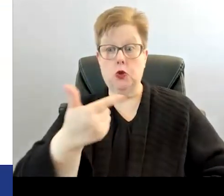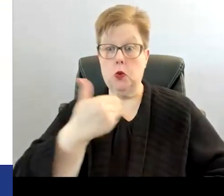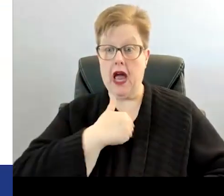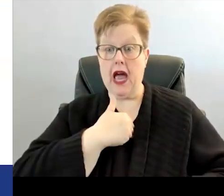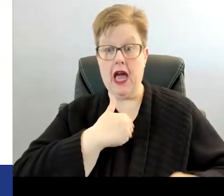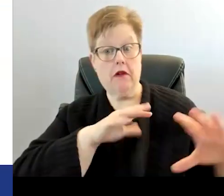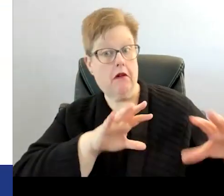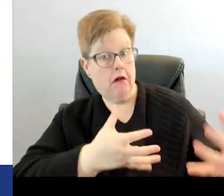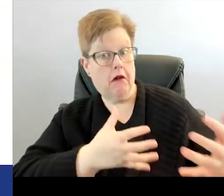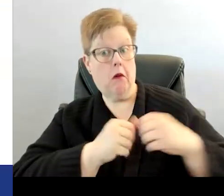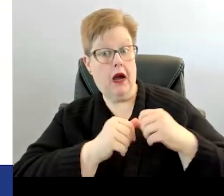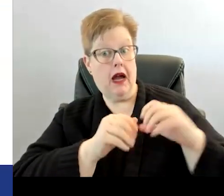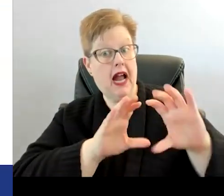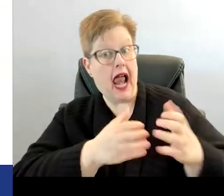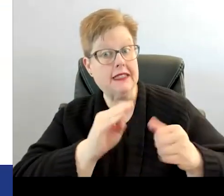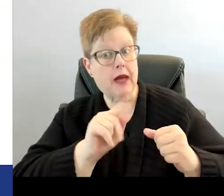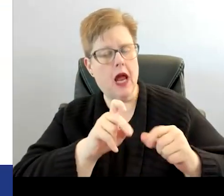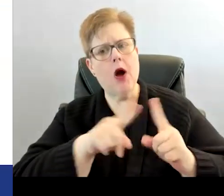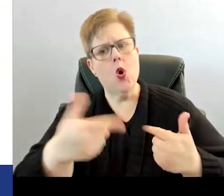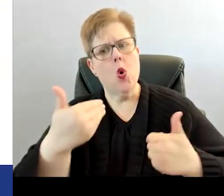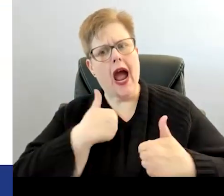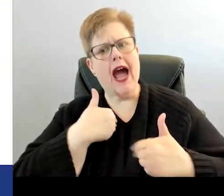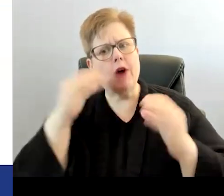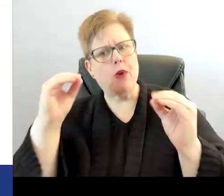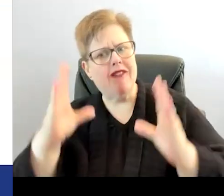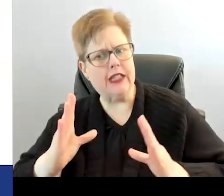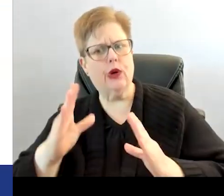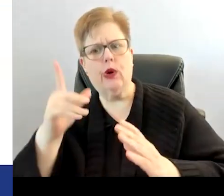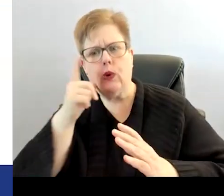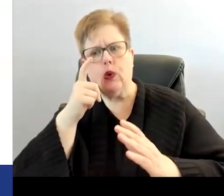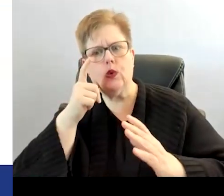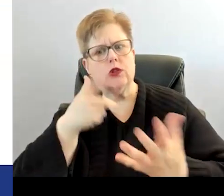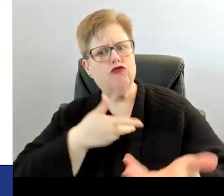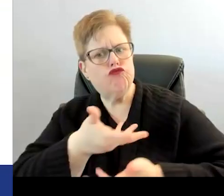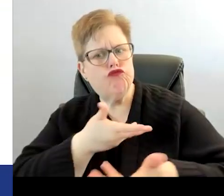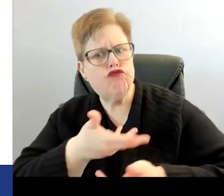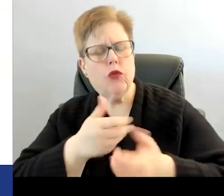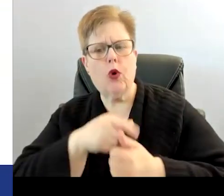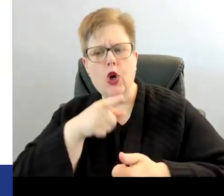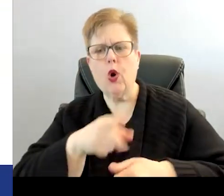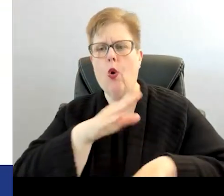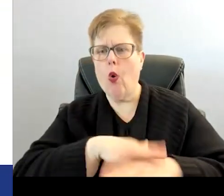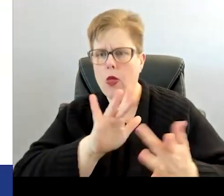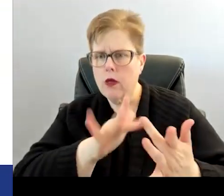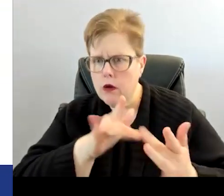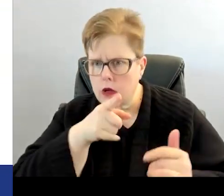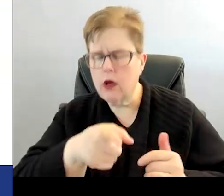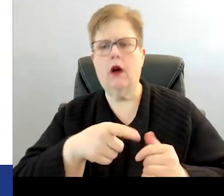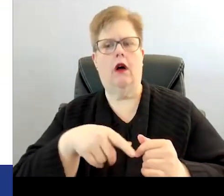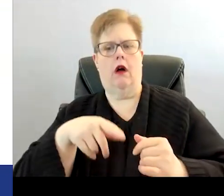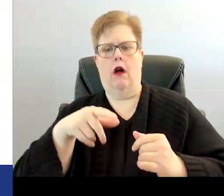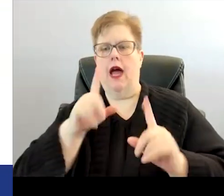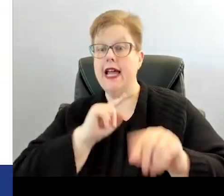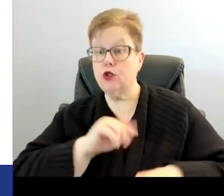classmates, but because you have a very active, present professor there who's engaging with you in the course site, who's answering questions